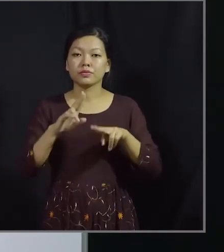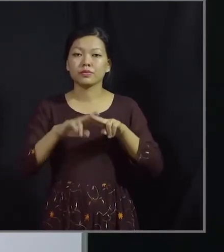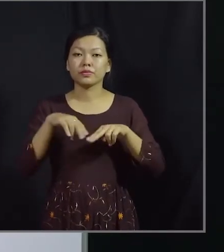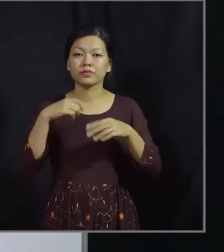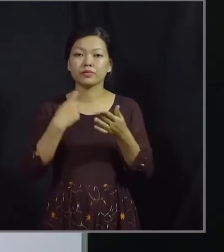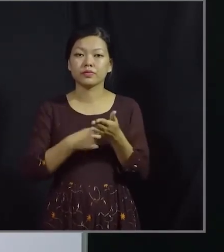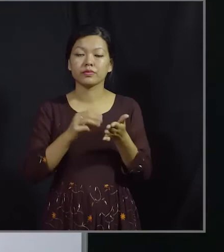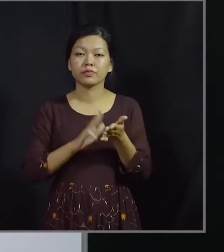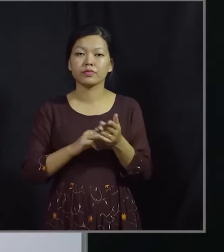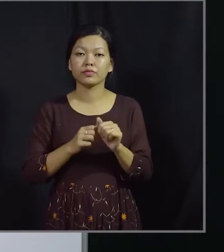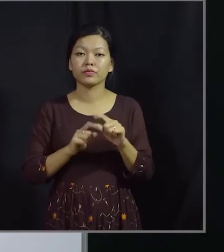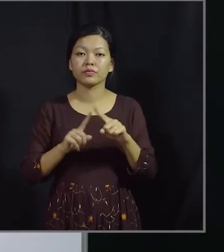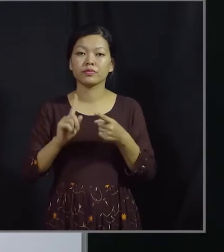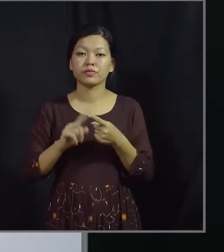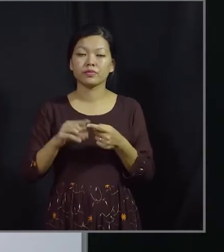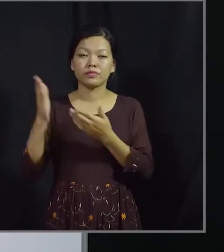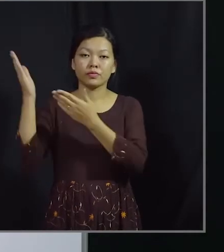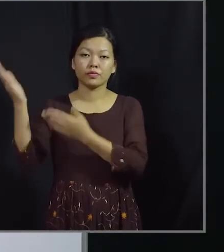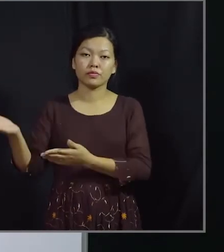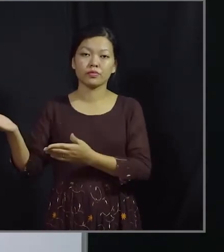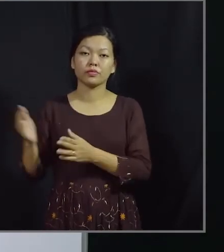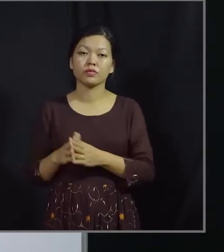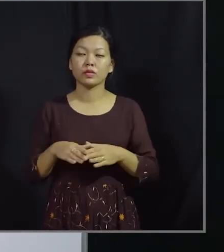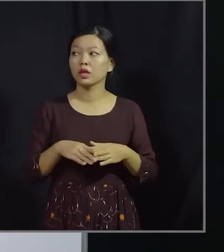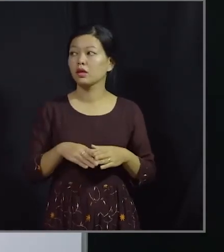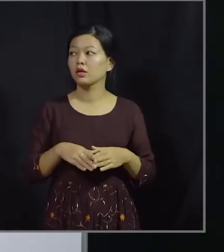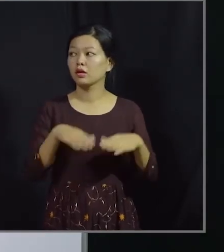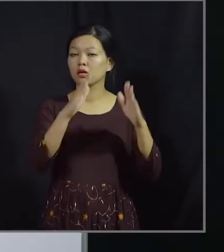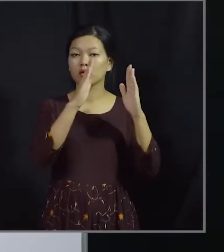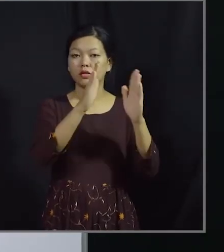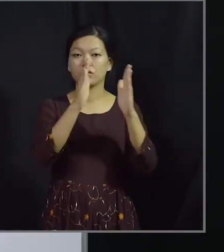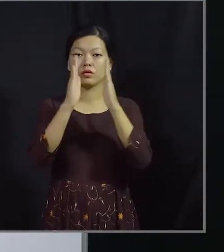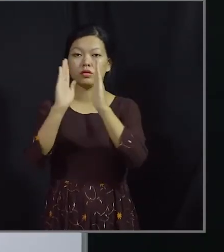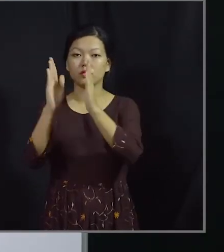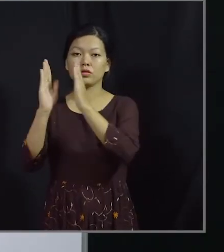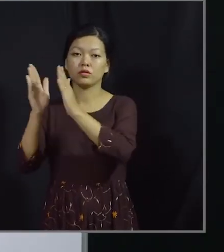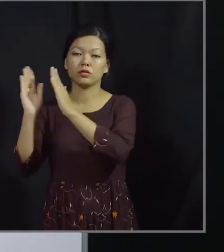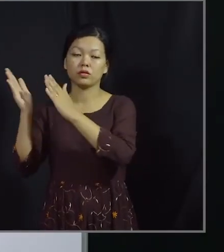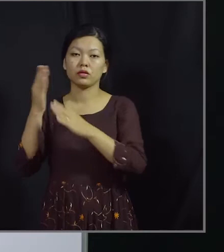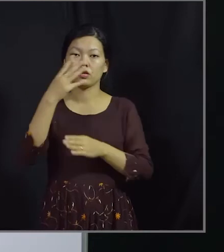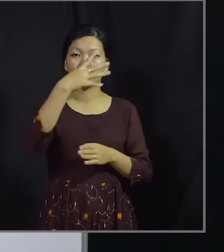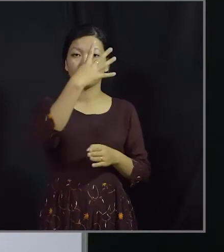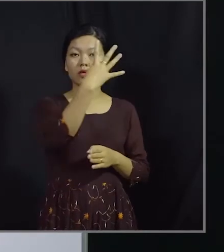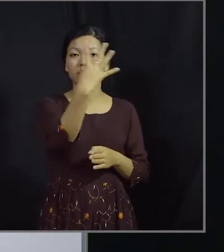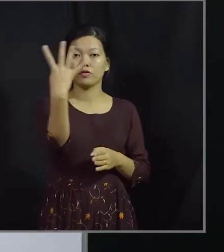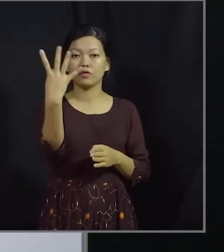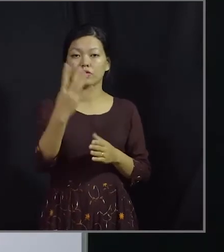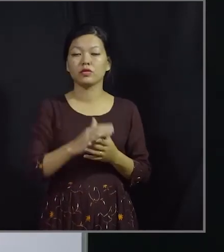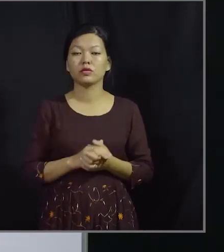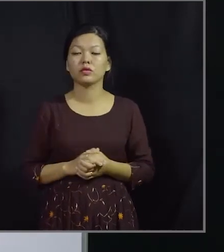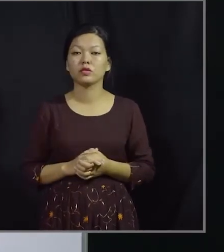here. We have 4 columns, that is particulars, rupees,